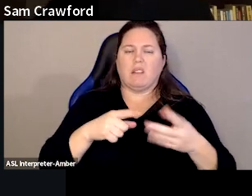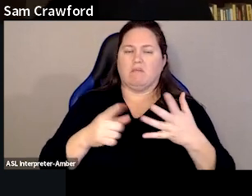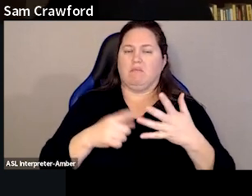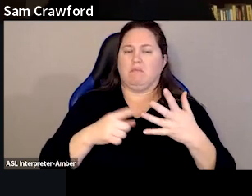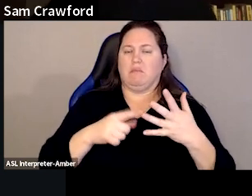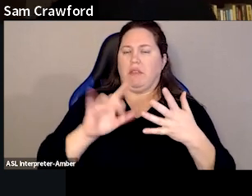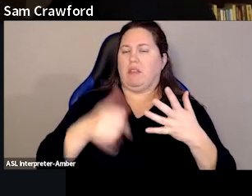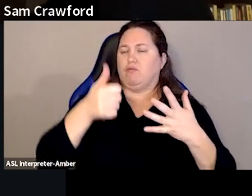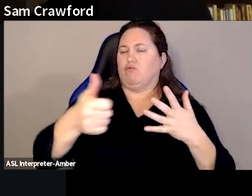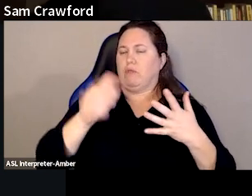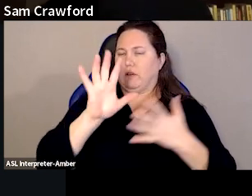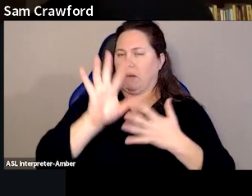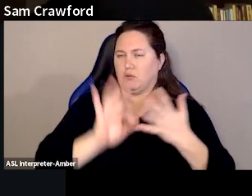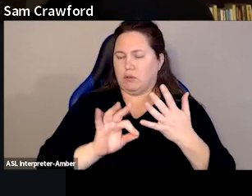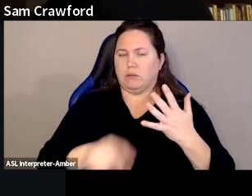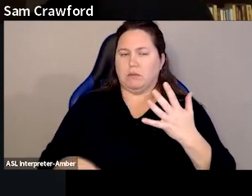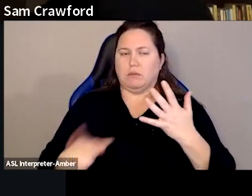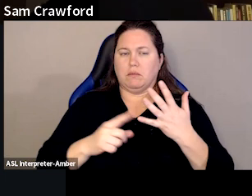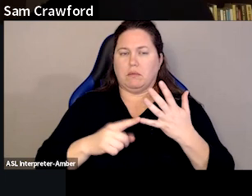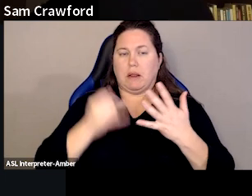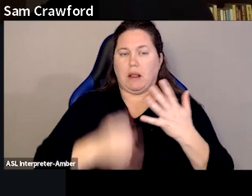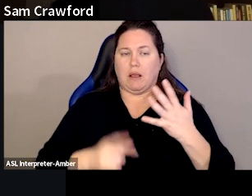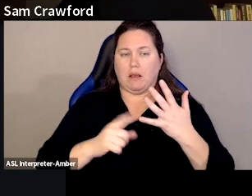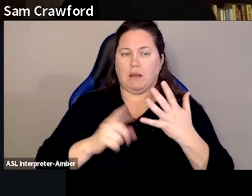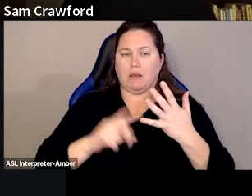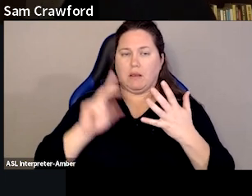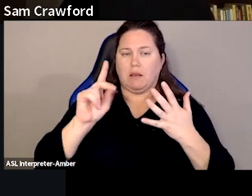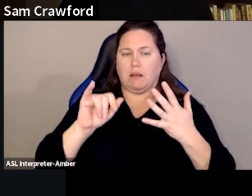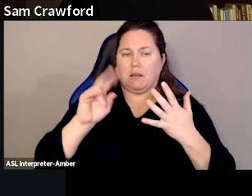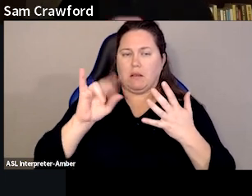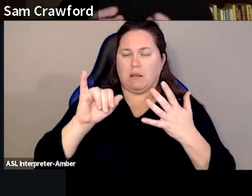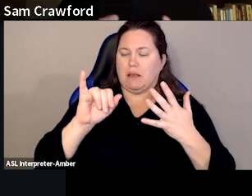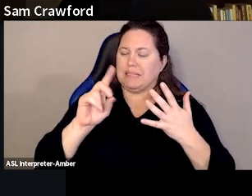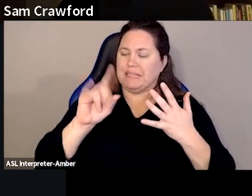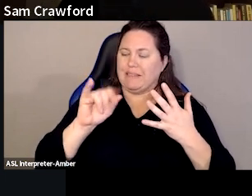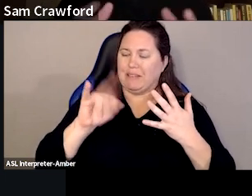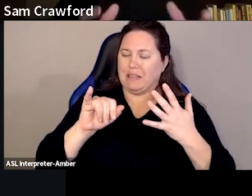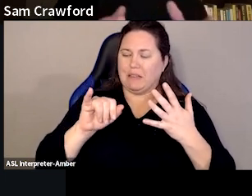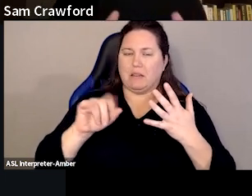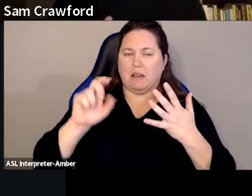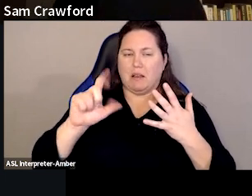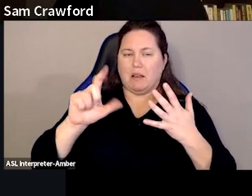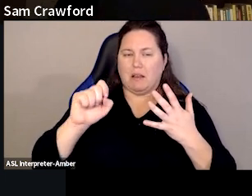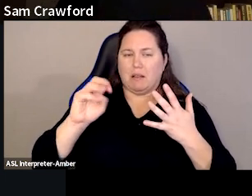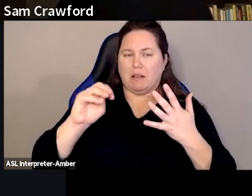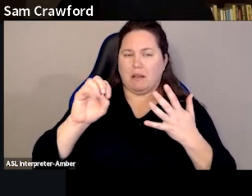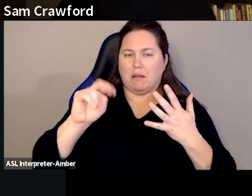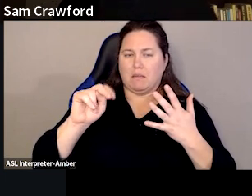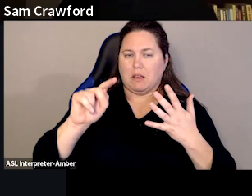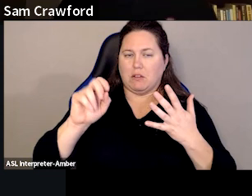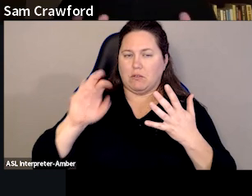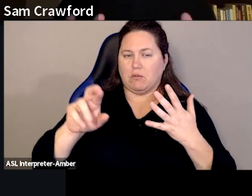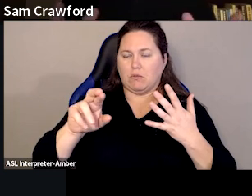option. Finally, we've got Divi, Elementor, etc. These are WordPress plugins.